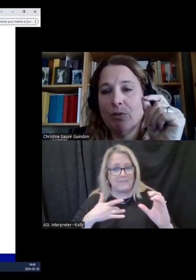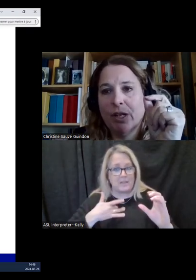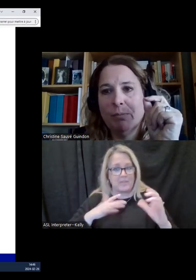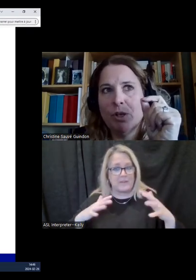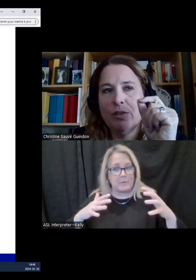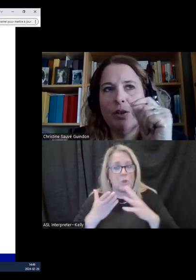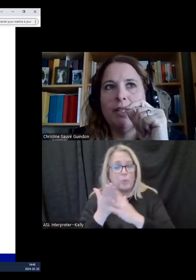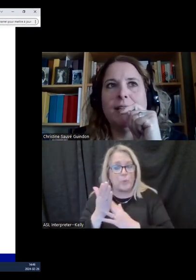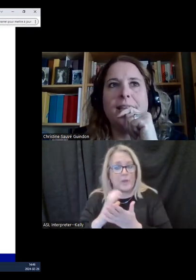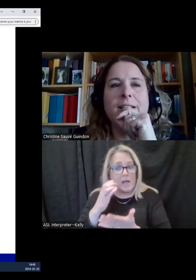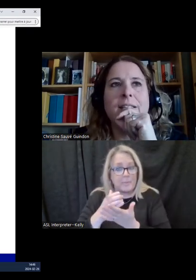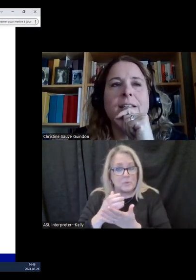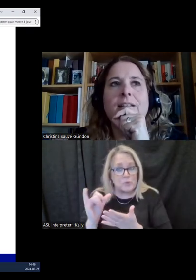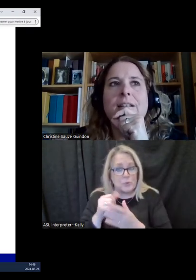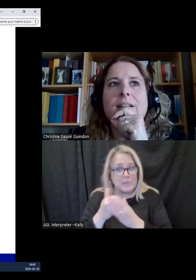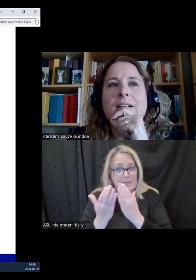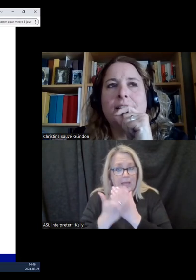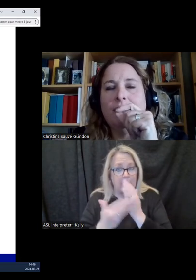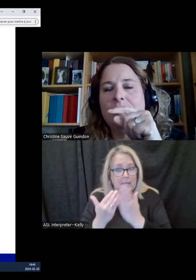vibrations through the cups also in his hands.